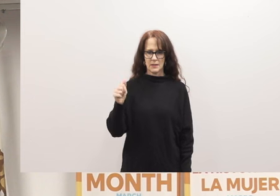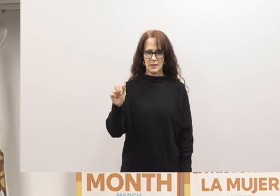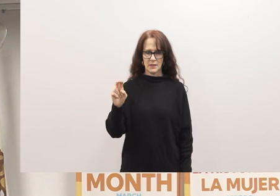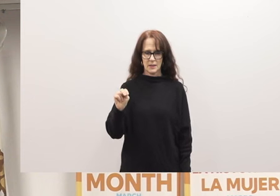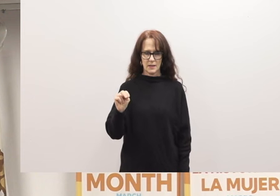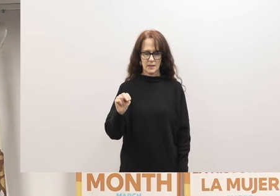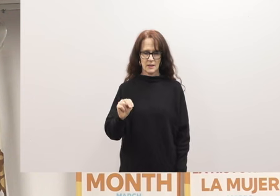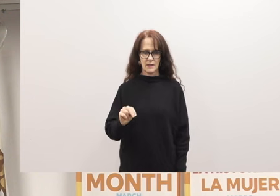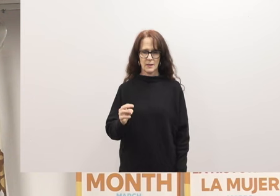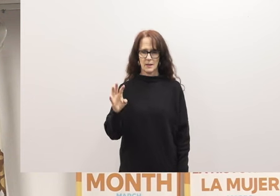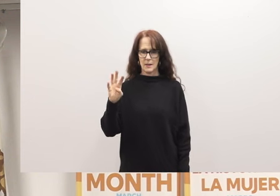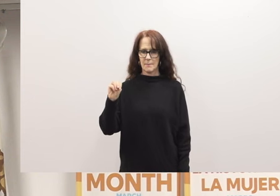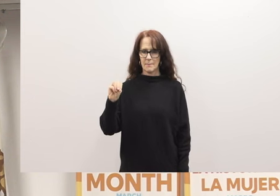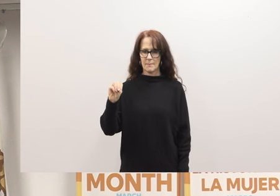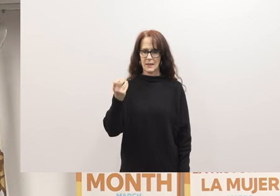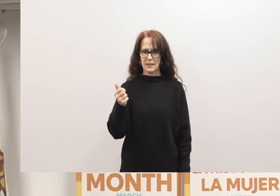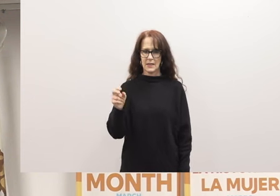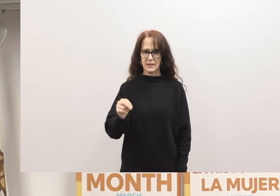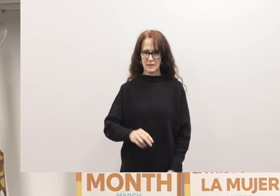Megan.